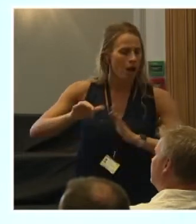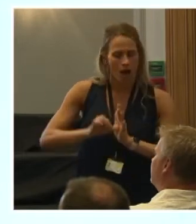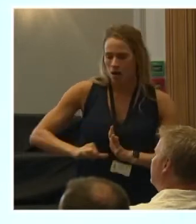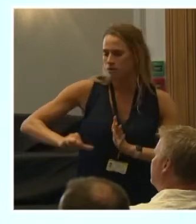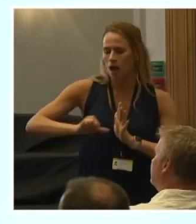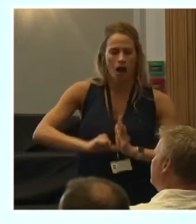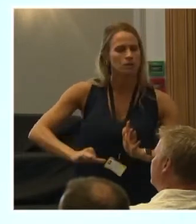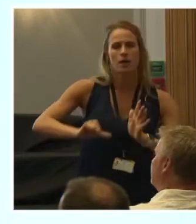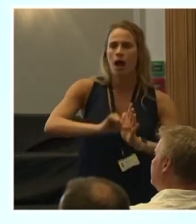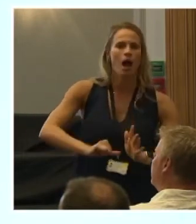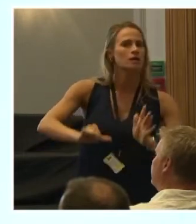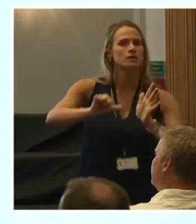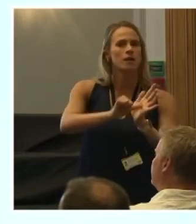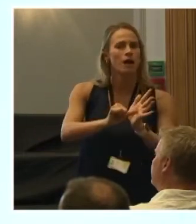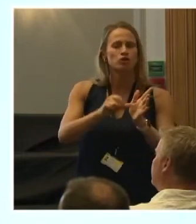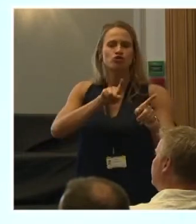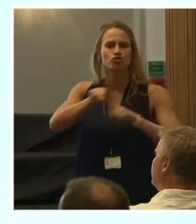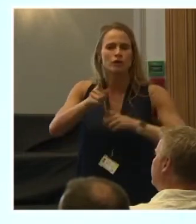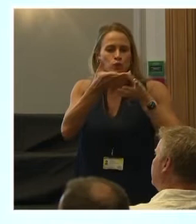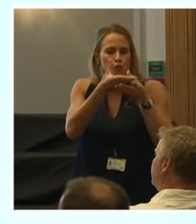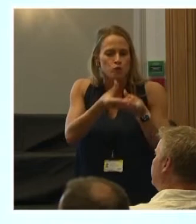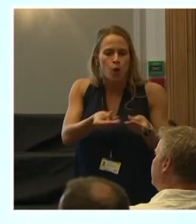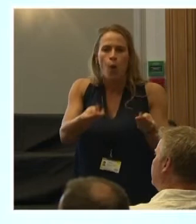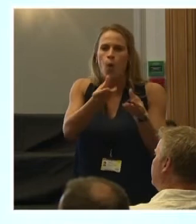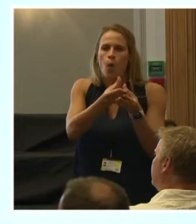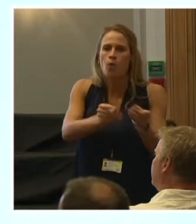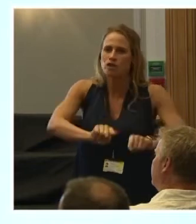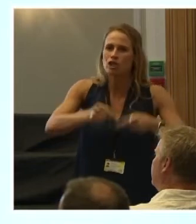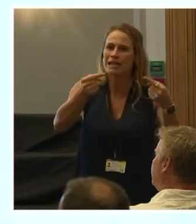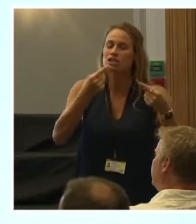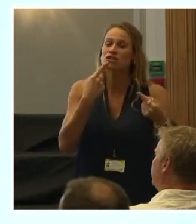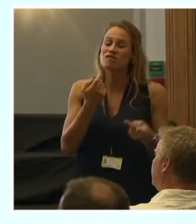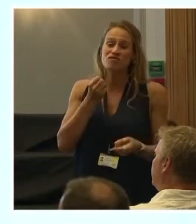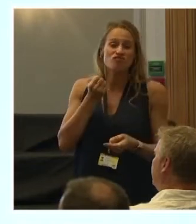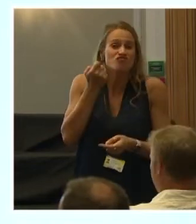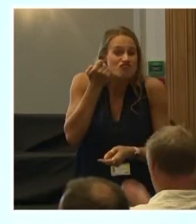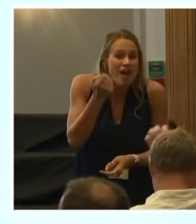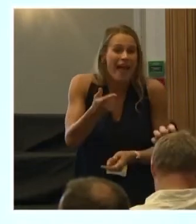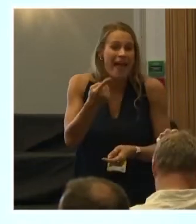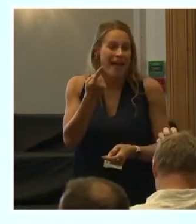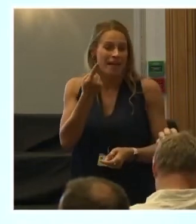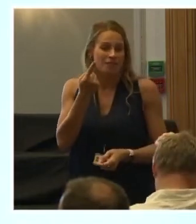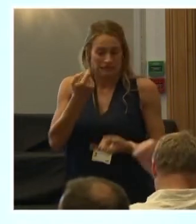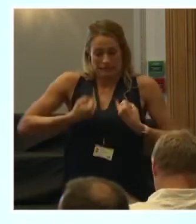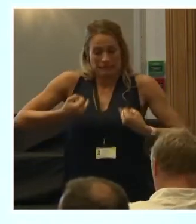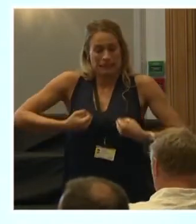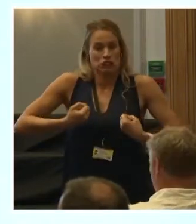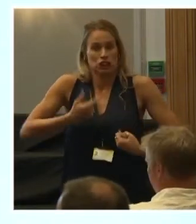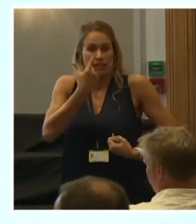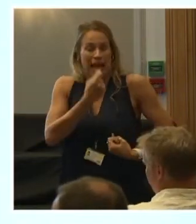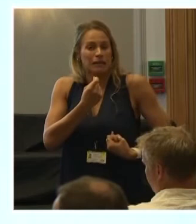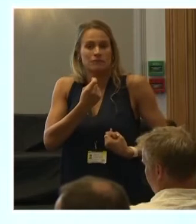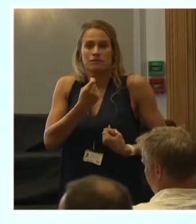along with trying to solve the challenges a group of rare genetic conditions creates. But this community has